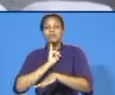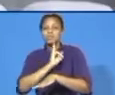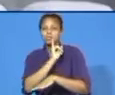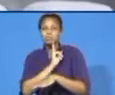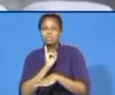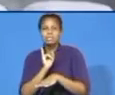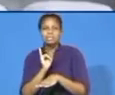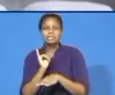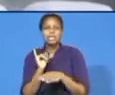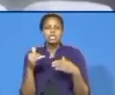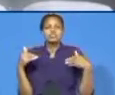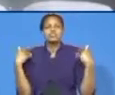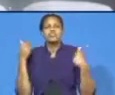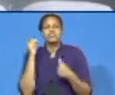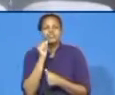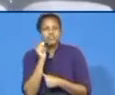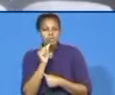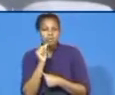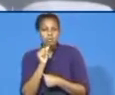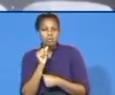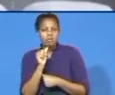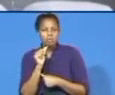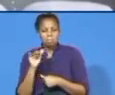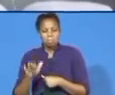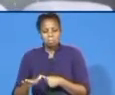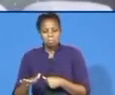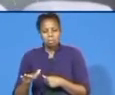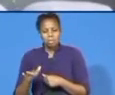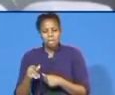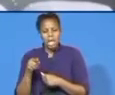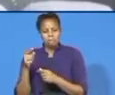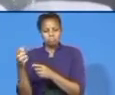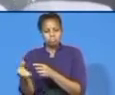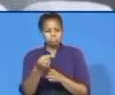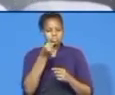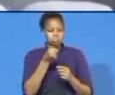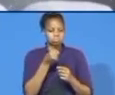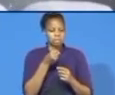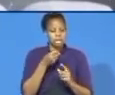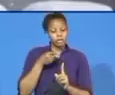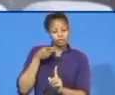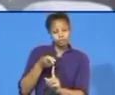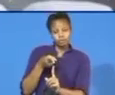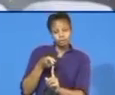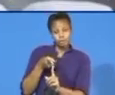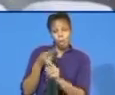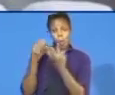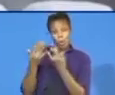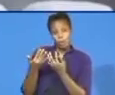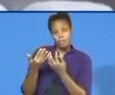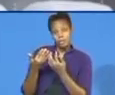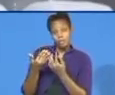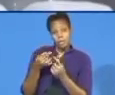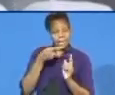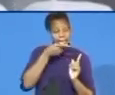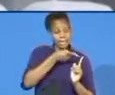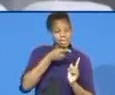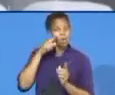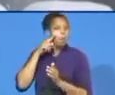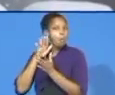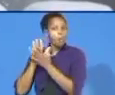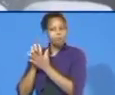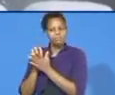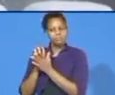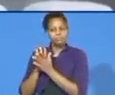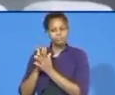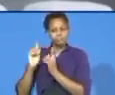she waited on Naaman's wife. And she said to her